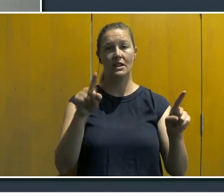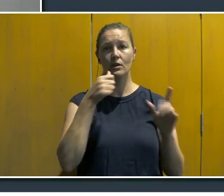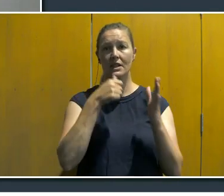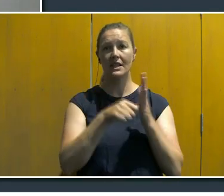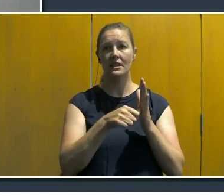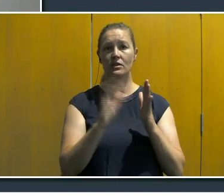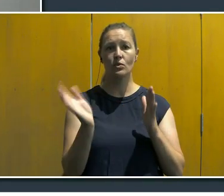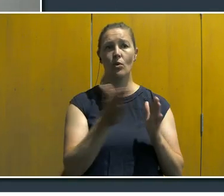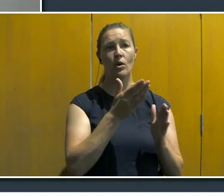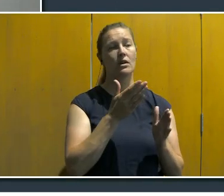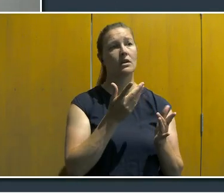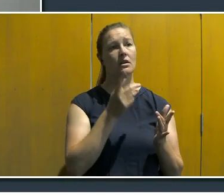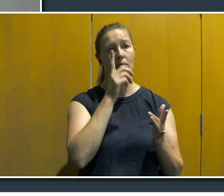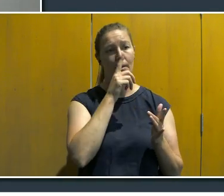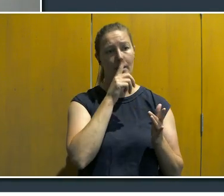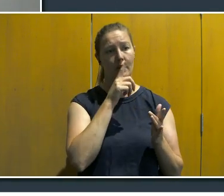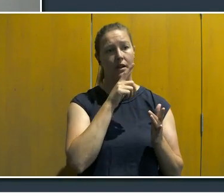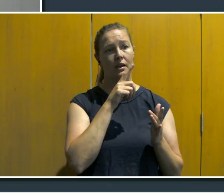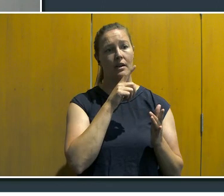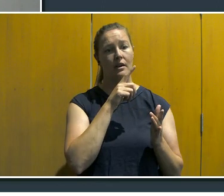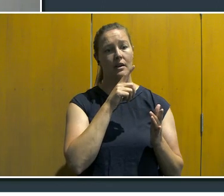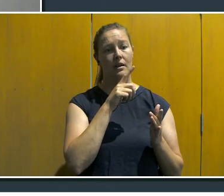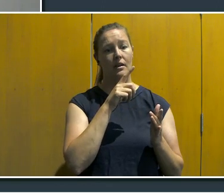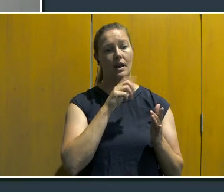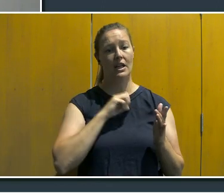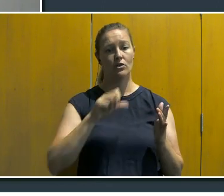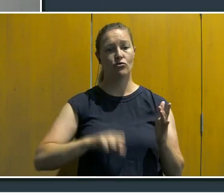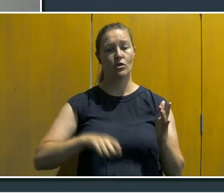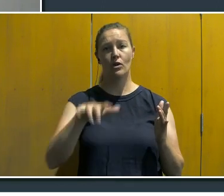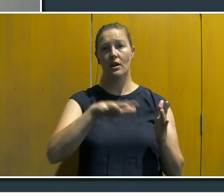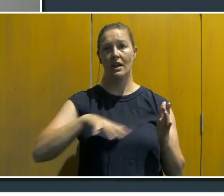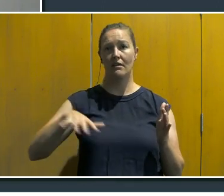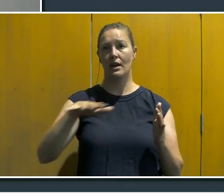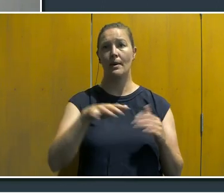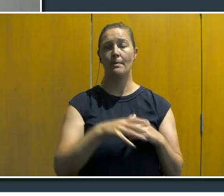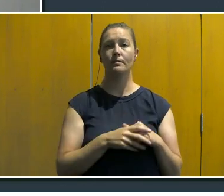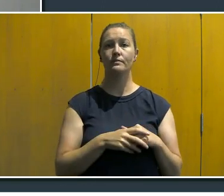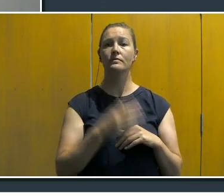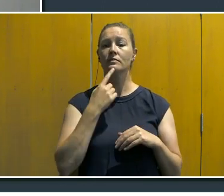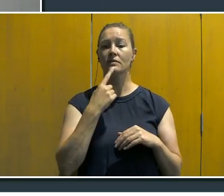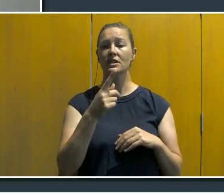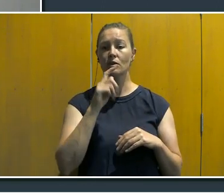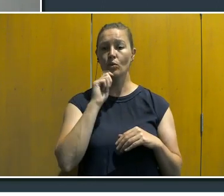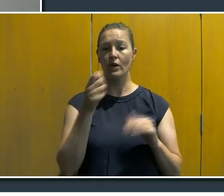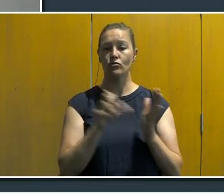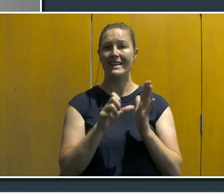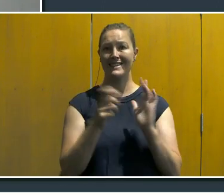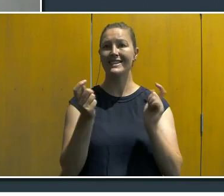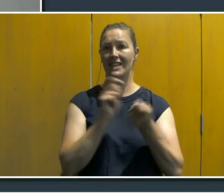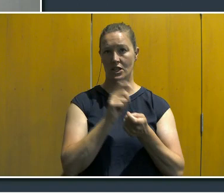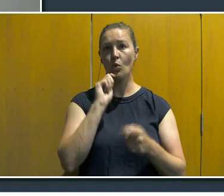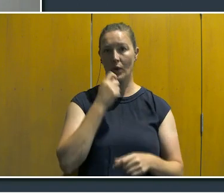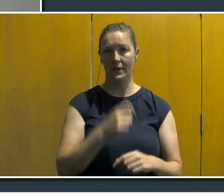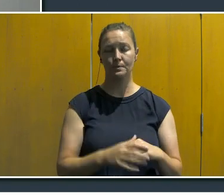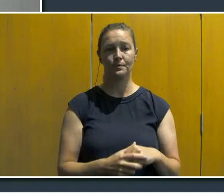to all of us in the rural hinterland saying you were going to change the rates, and